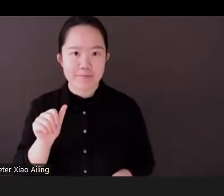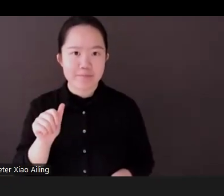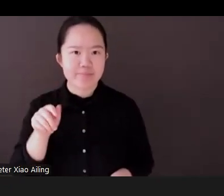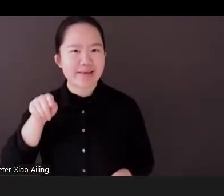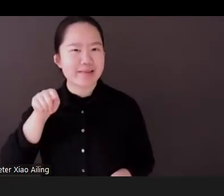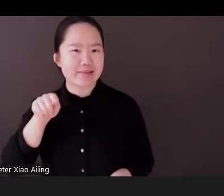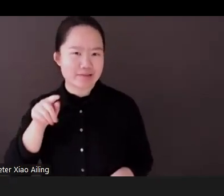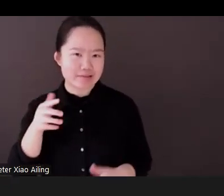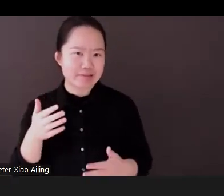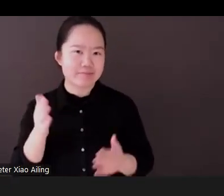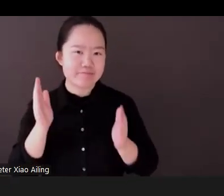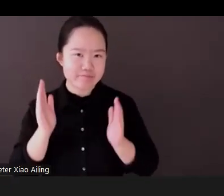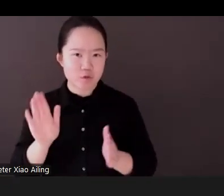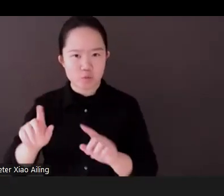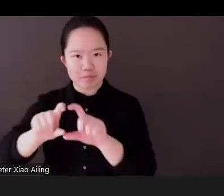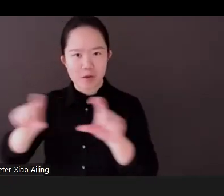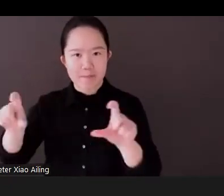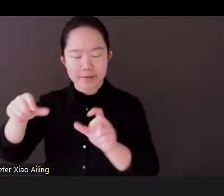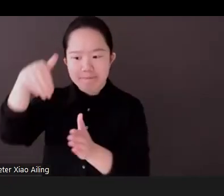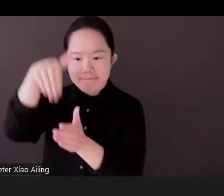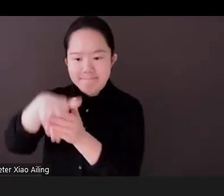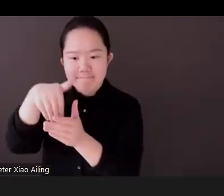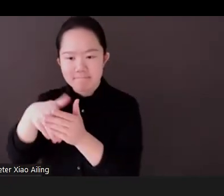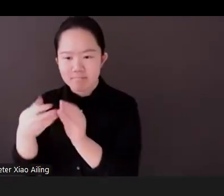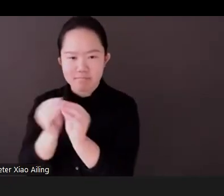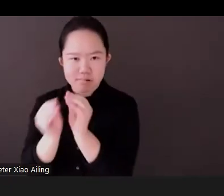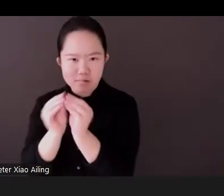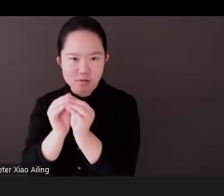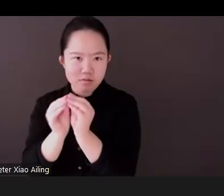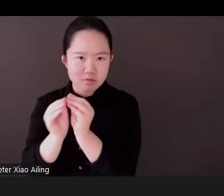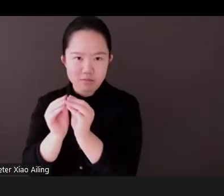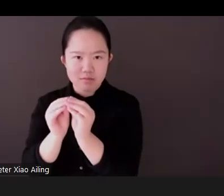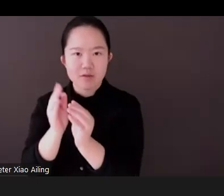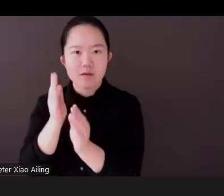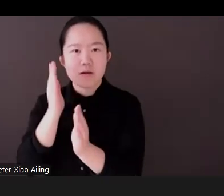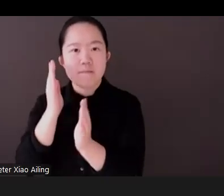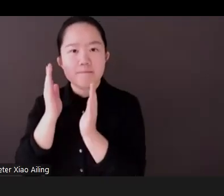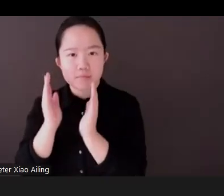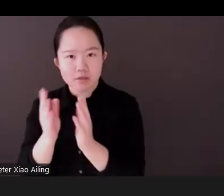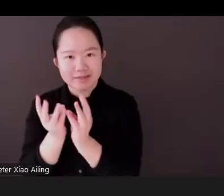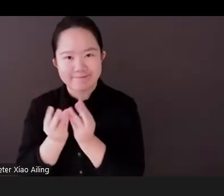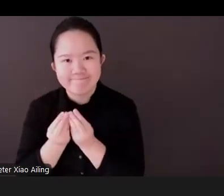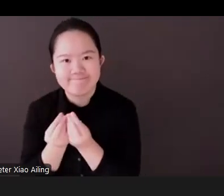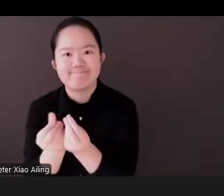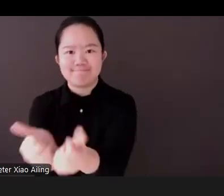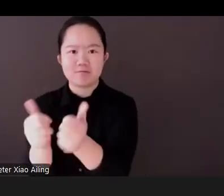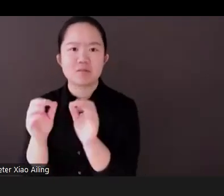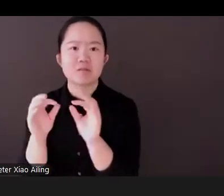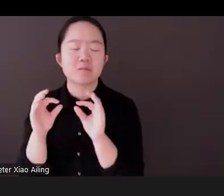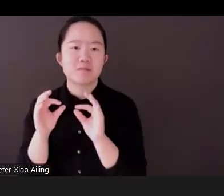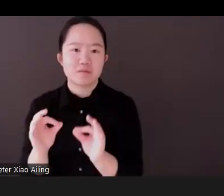find before you stop getting fined. So you get a fine for each day that you don't comply